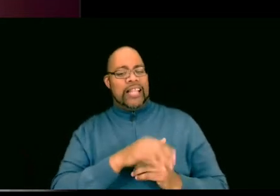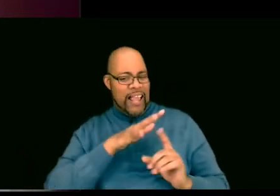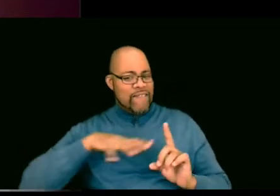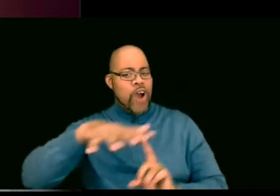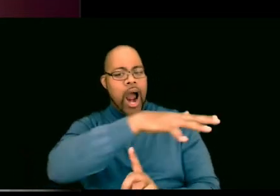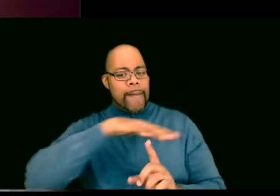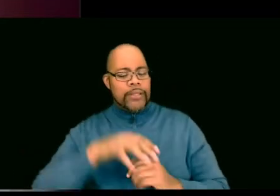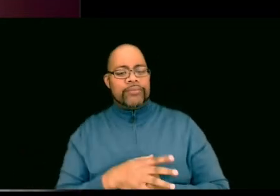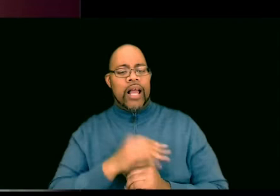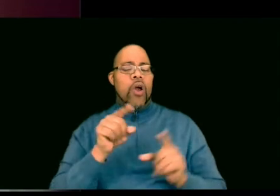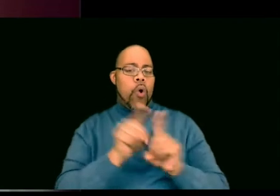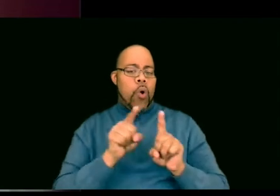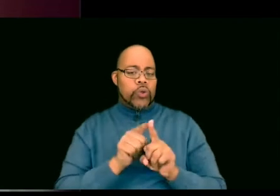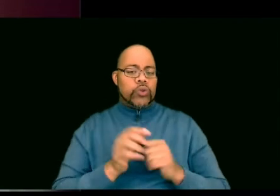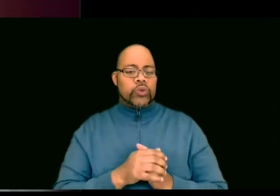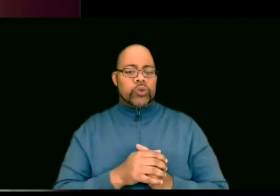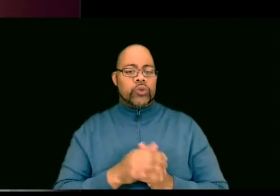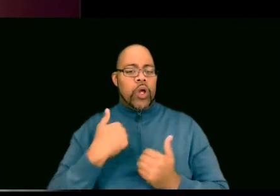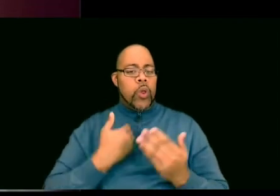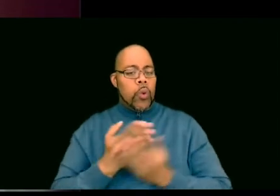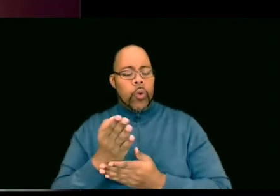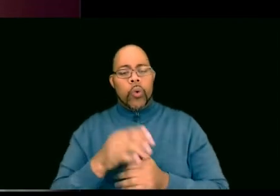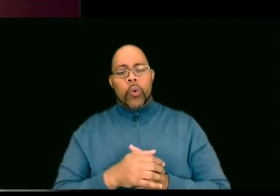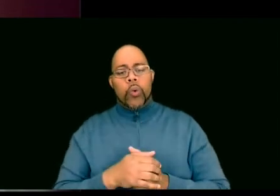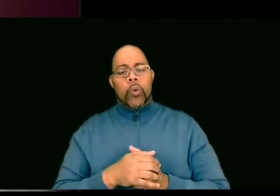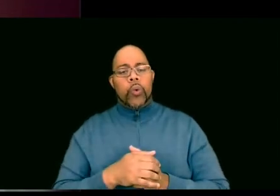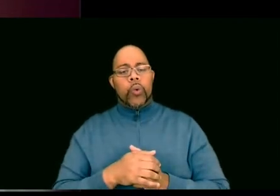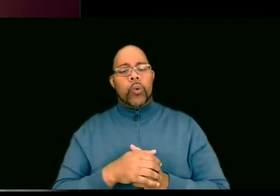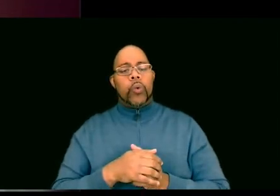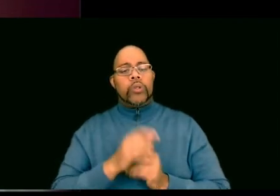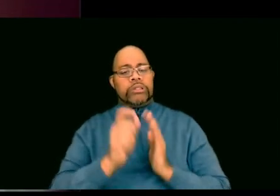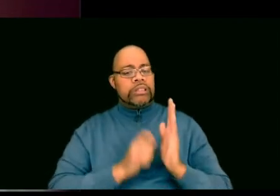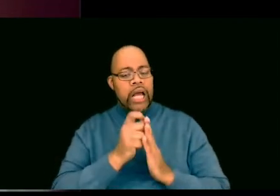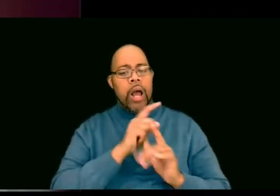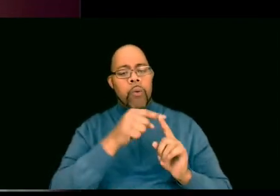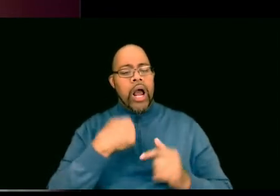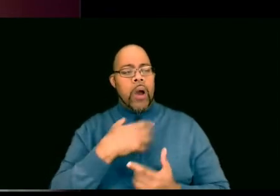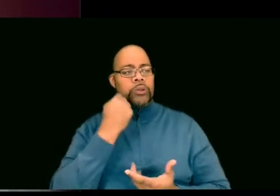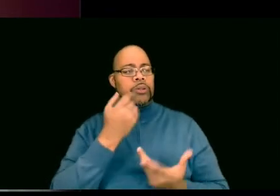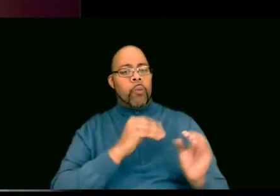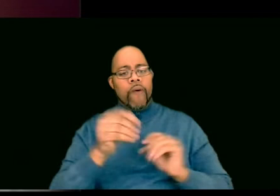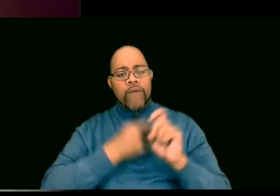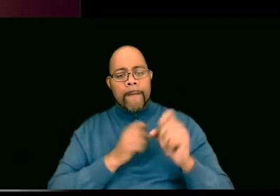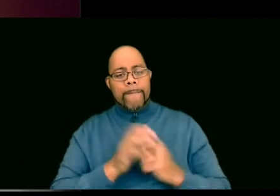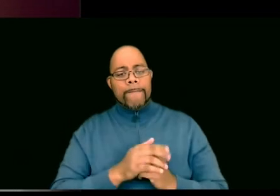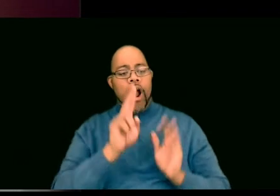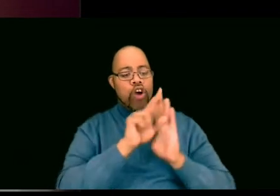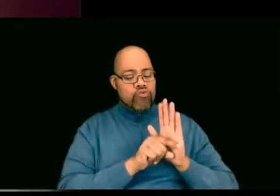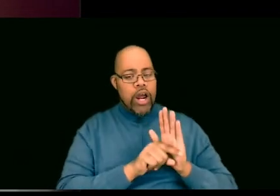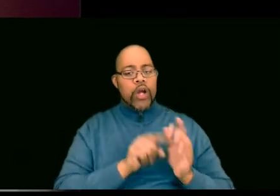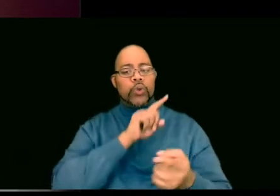of environment. And then of course, I went through an era when I was, say, moving